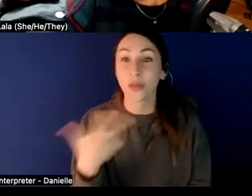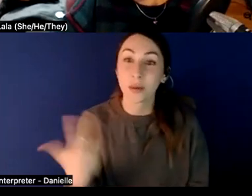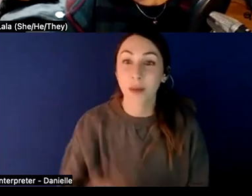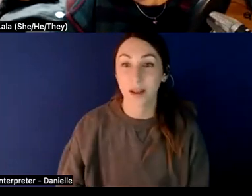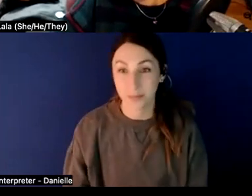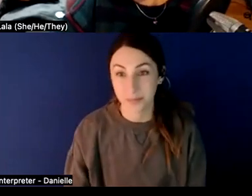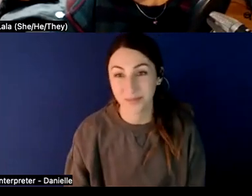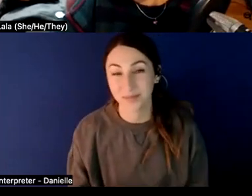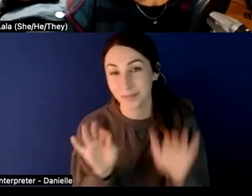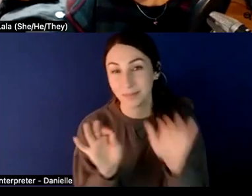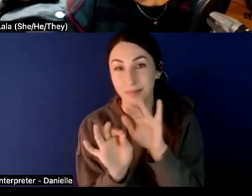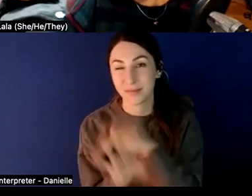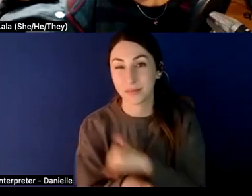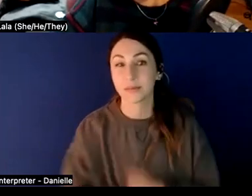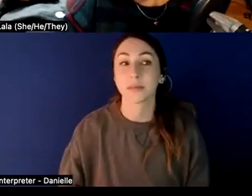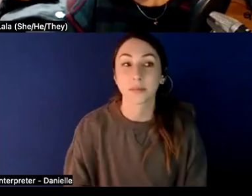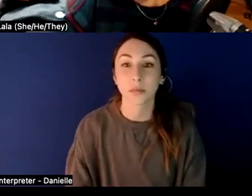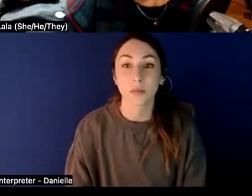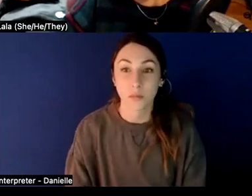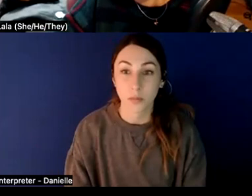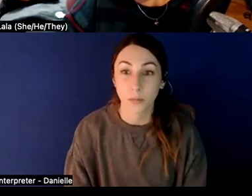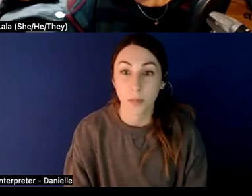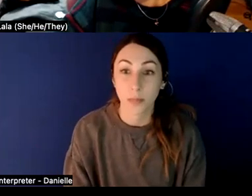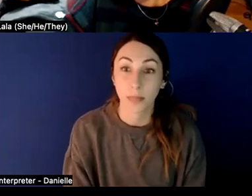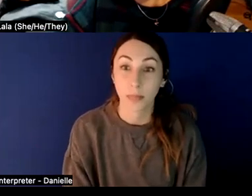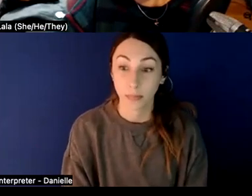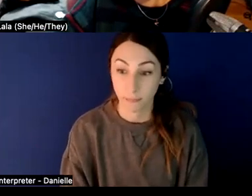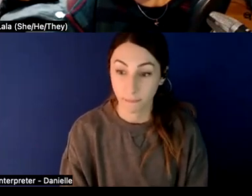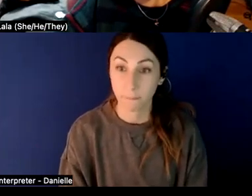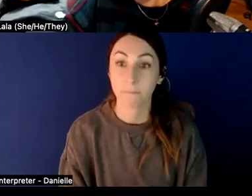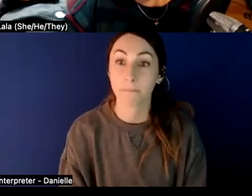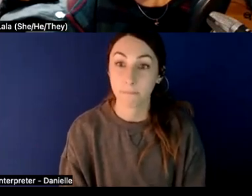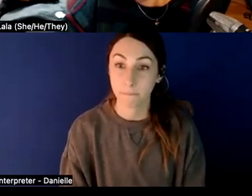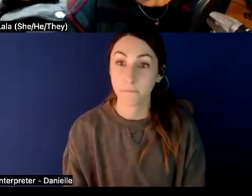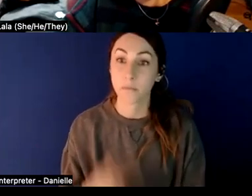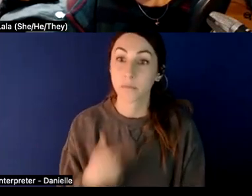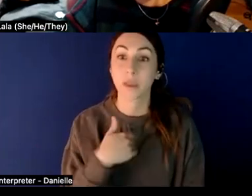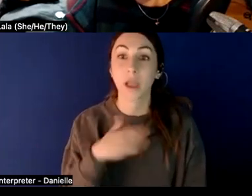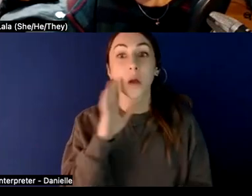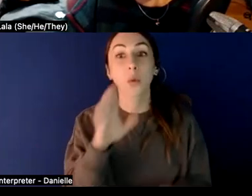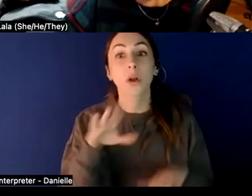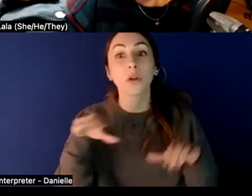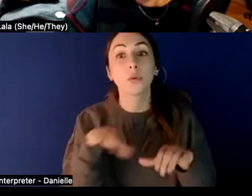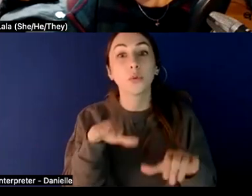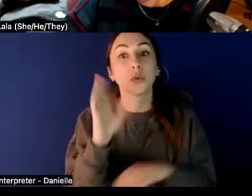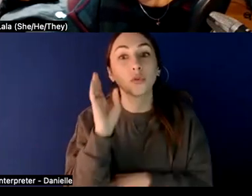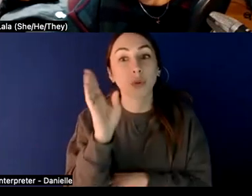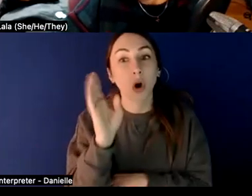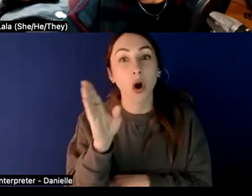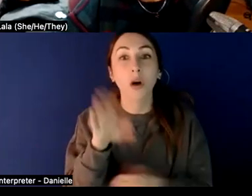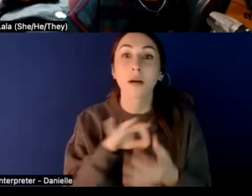I'm sneaking that in there. And I'm doing a talk with Extreme Restraints on kink